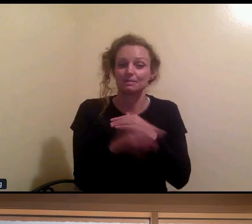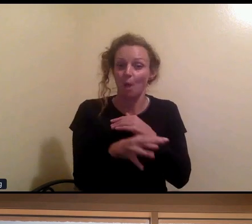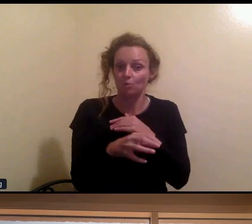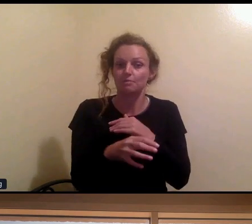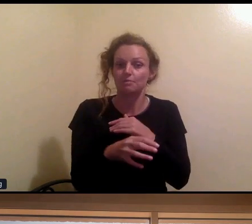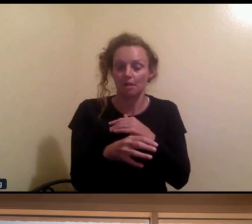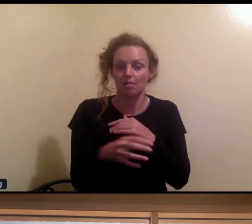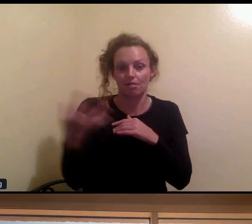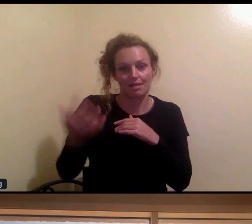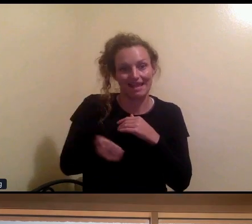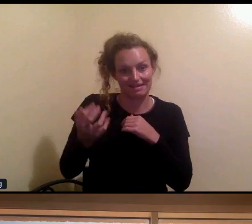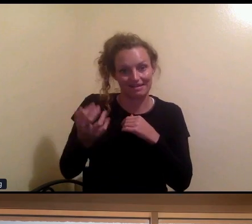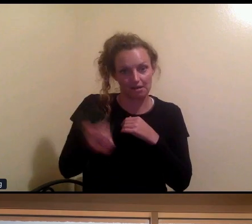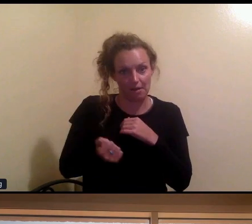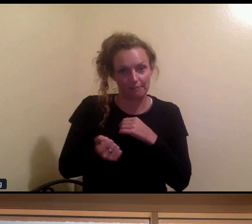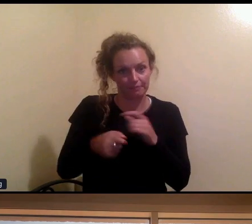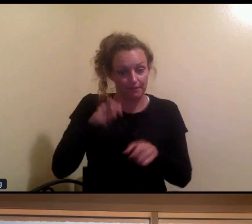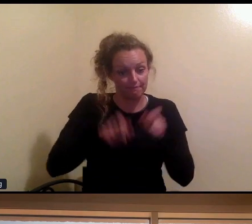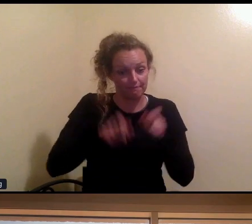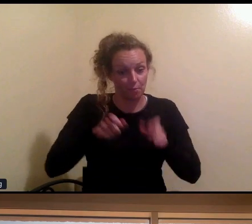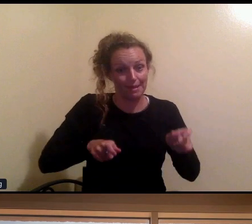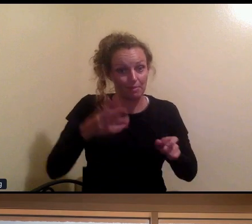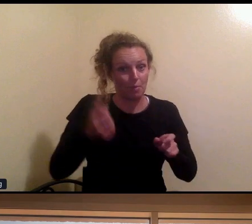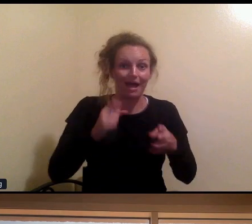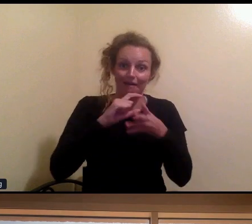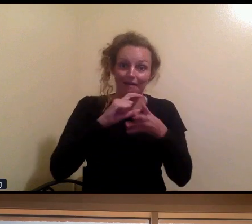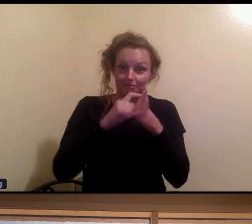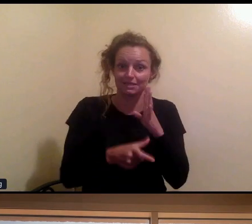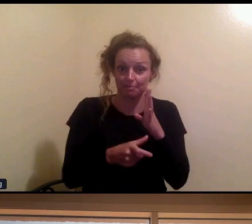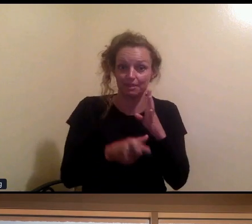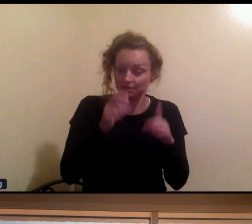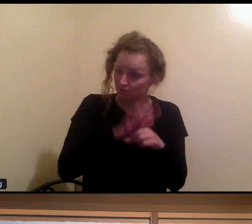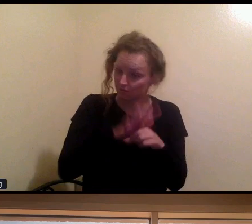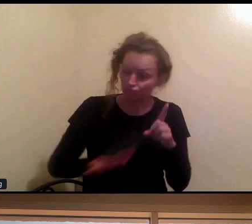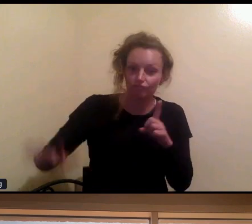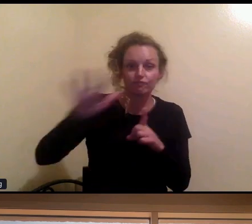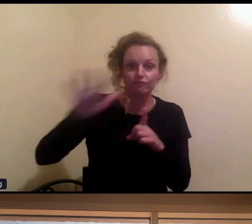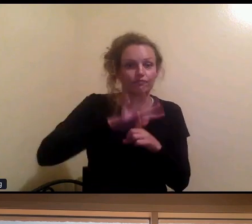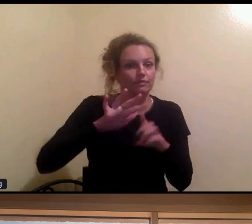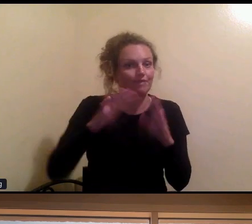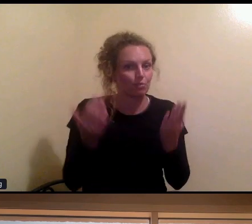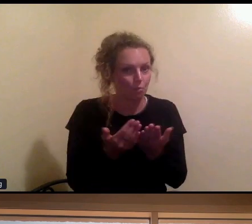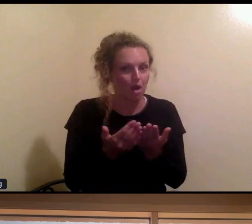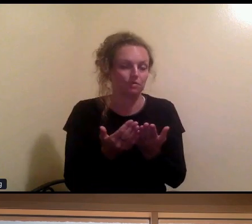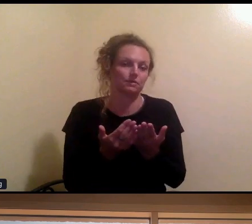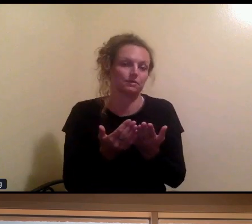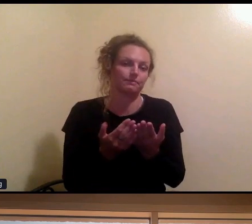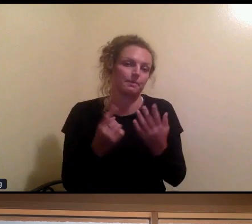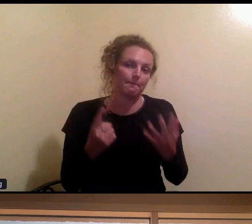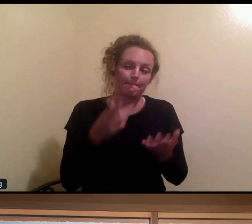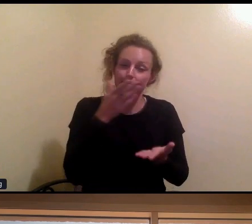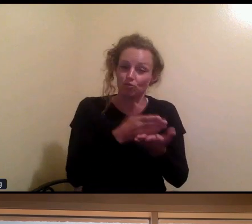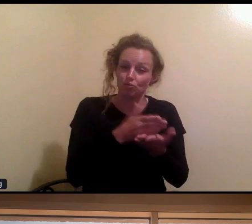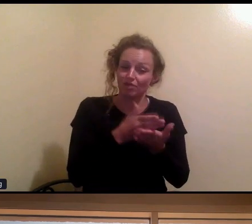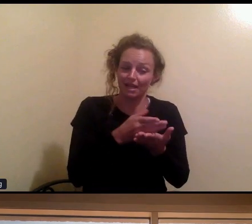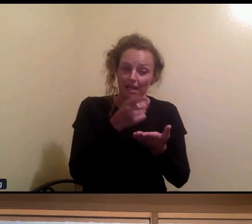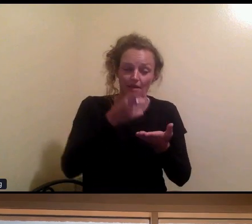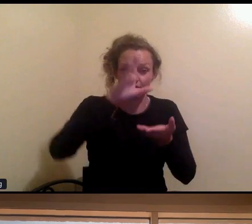income for people with disabilities around the world and their family members and caregivers. But they're only spending about 43% of it.